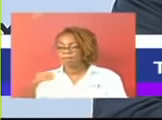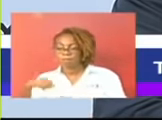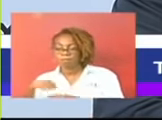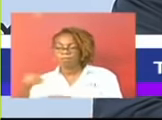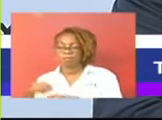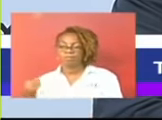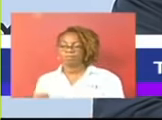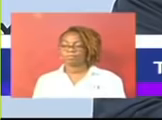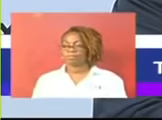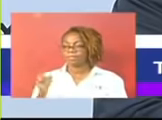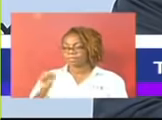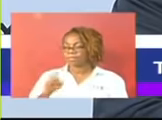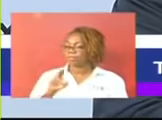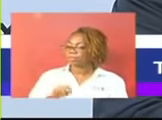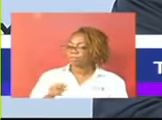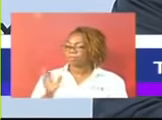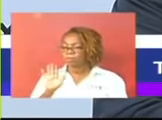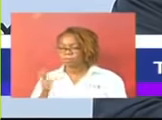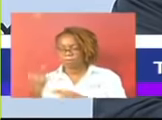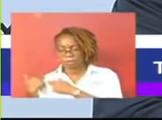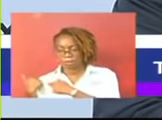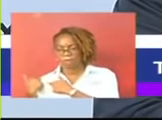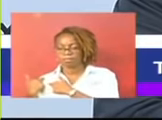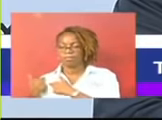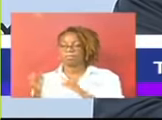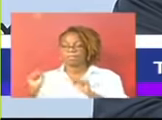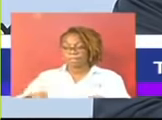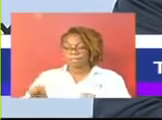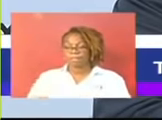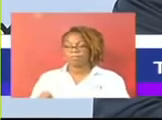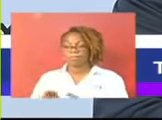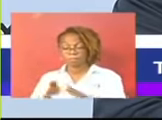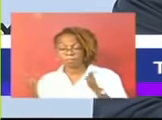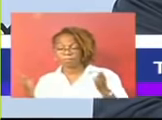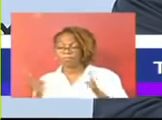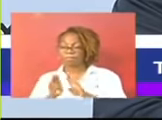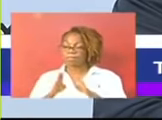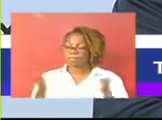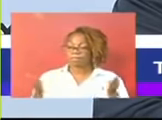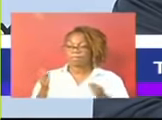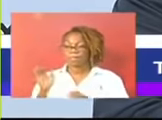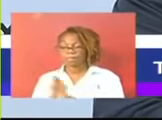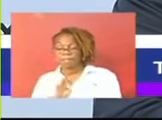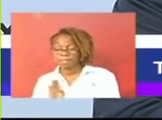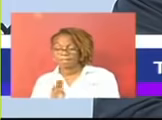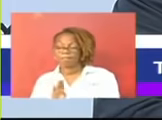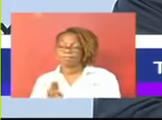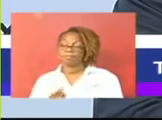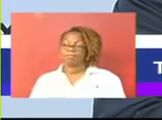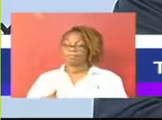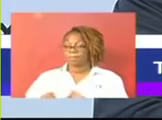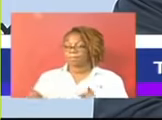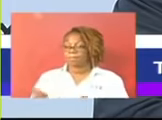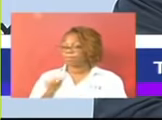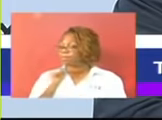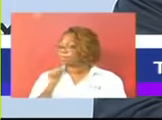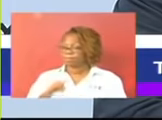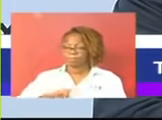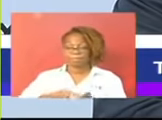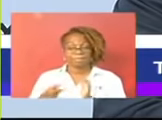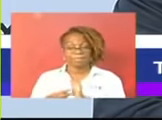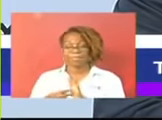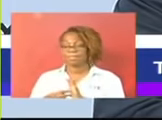that as we have more freedom to move around and conduct business, it doesn't automatically equate to